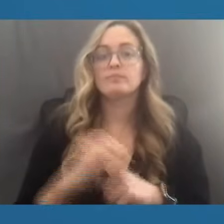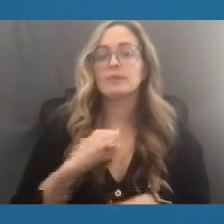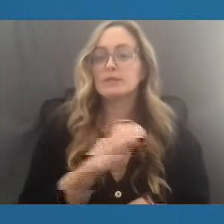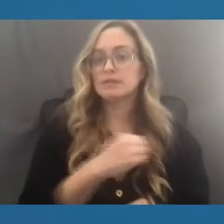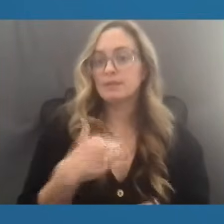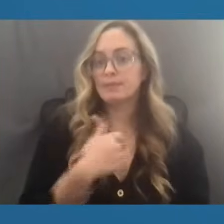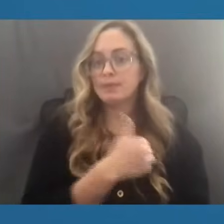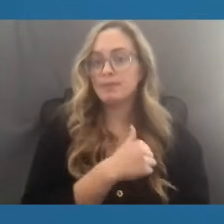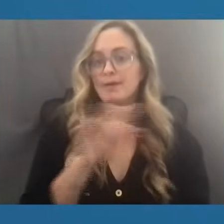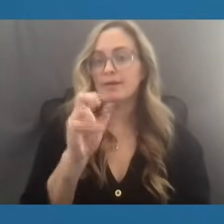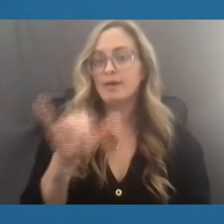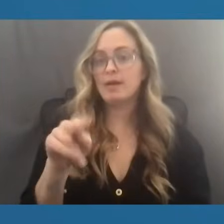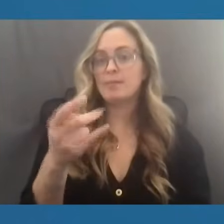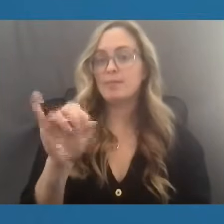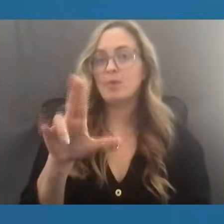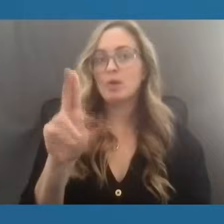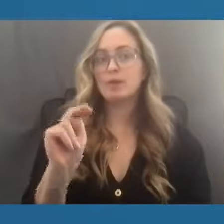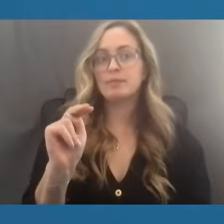Assemblymember Amy Paulin,